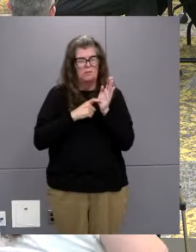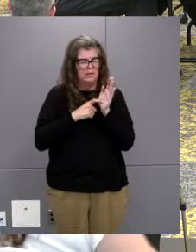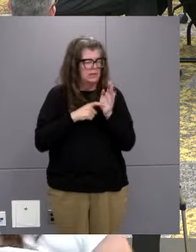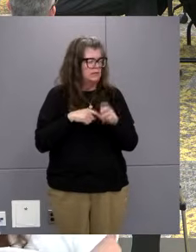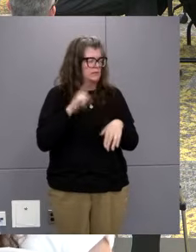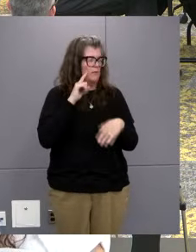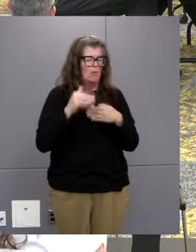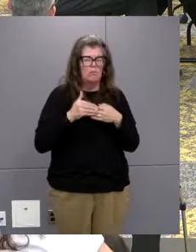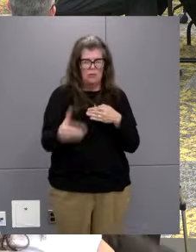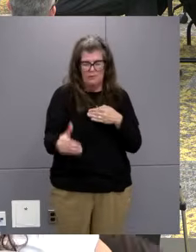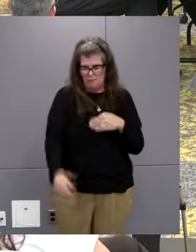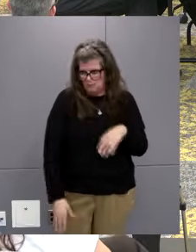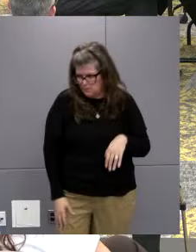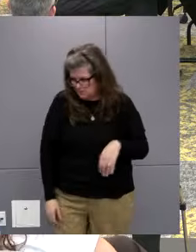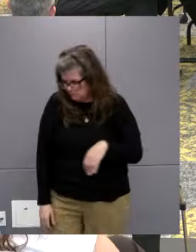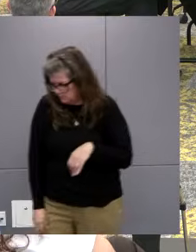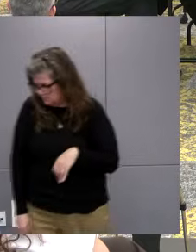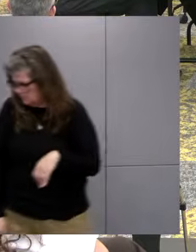all I got.